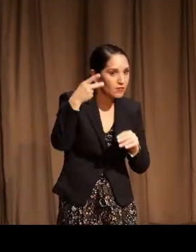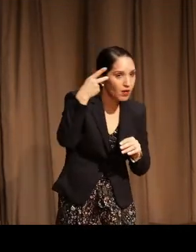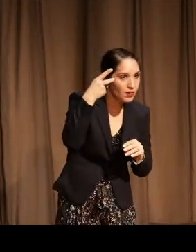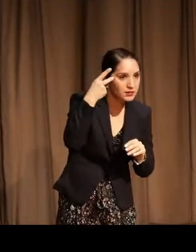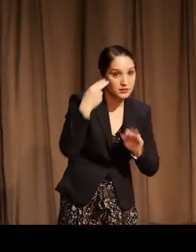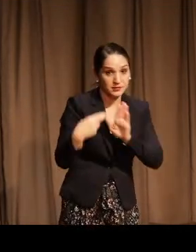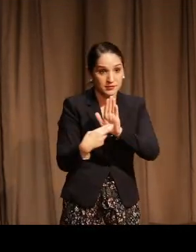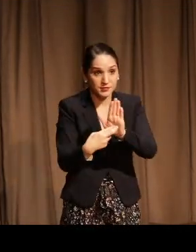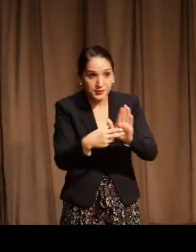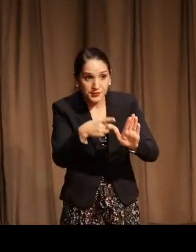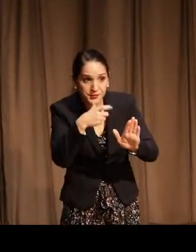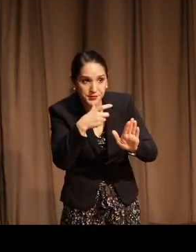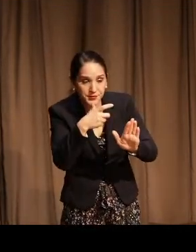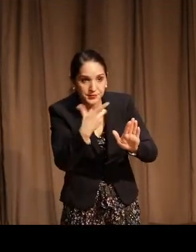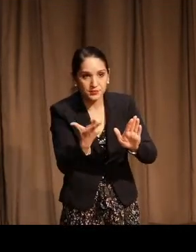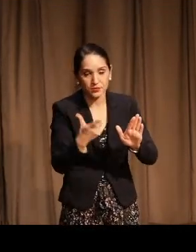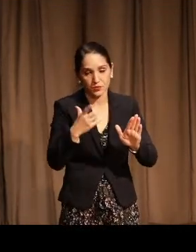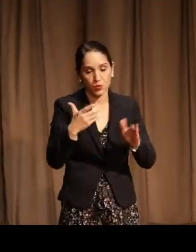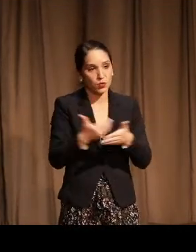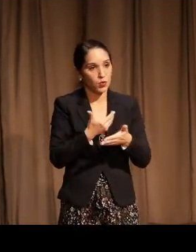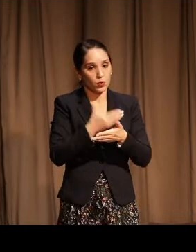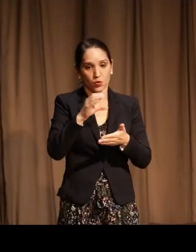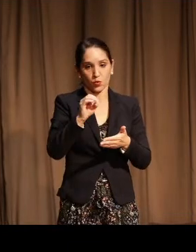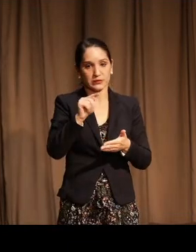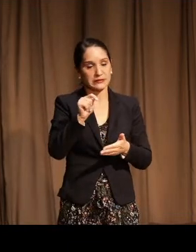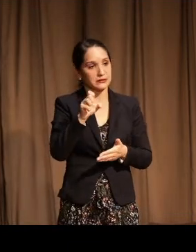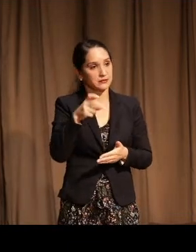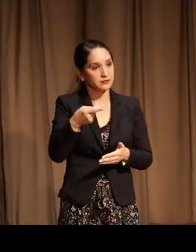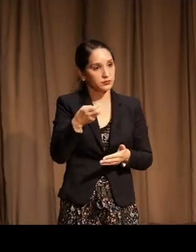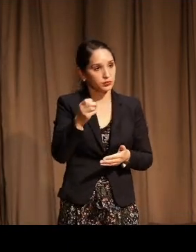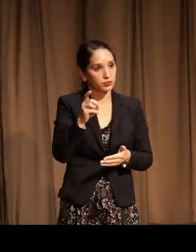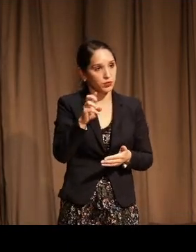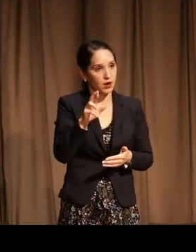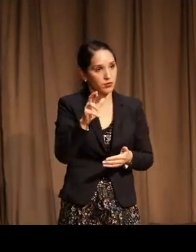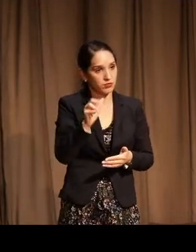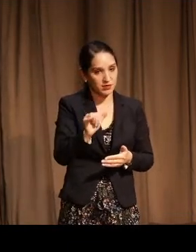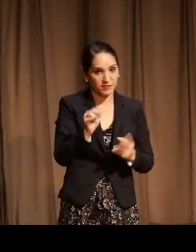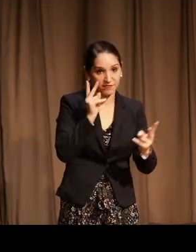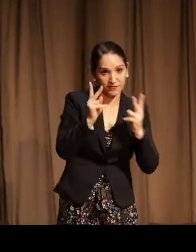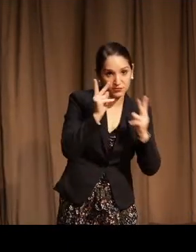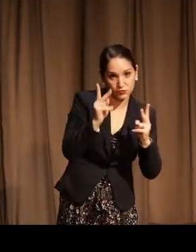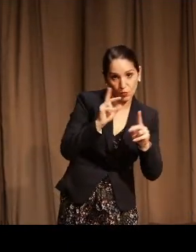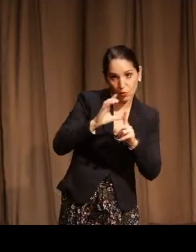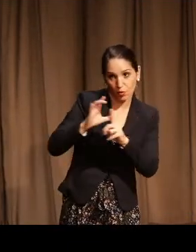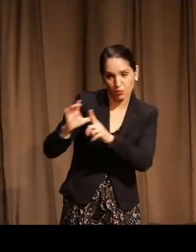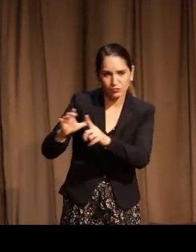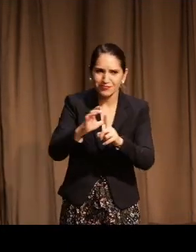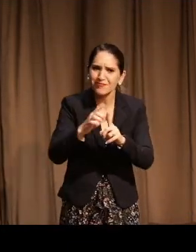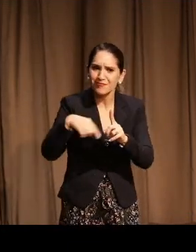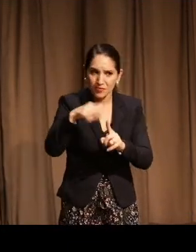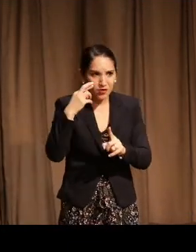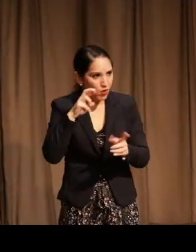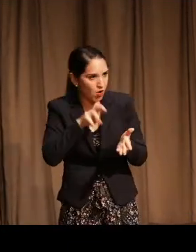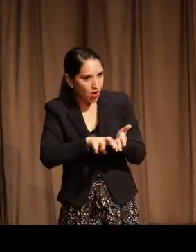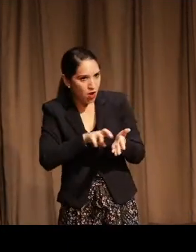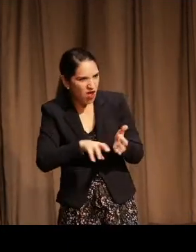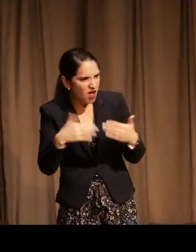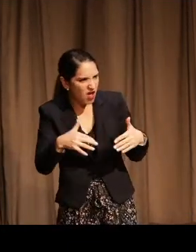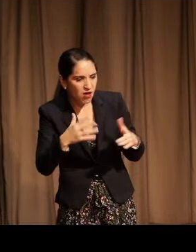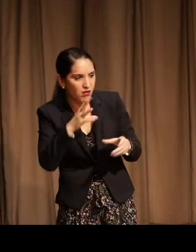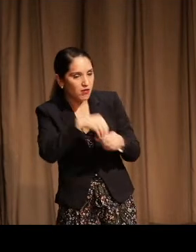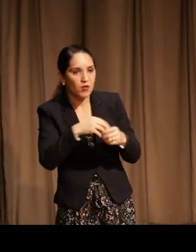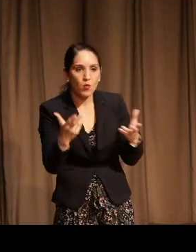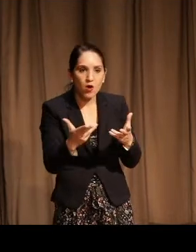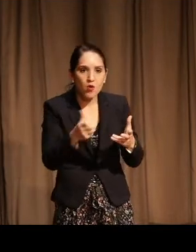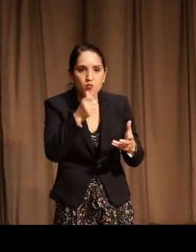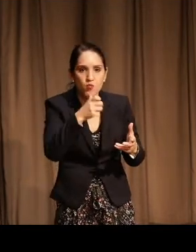representations of contemporary visual culture. Part of her pictorial inventions come from her research on the struggles waged by